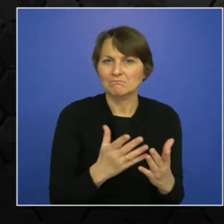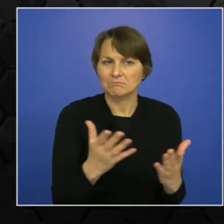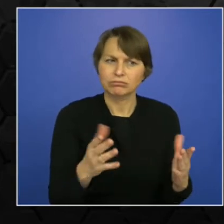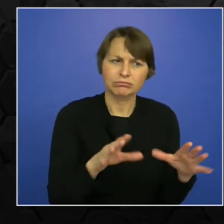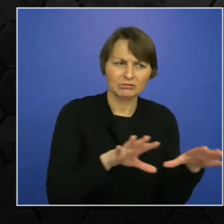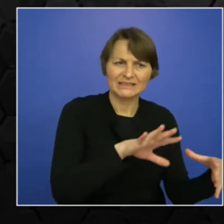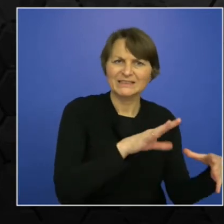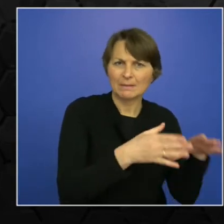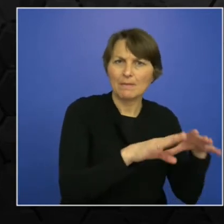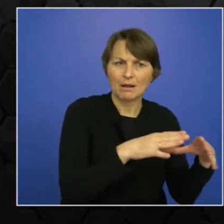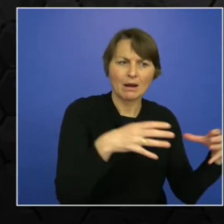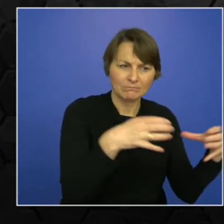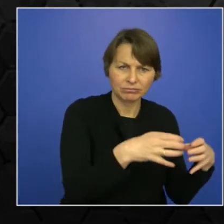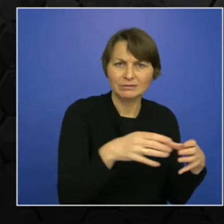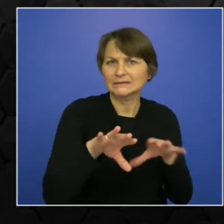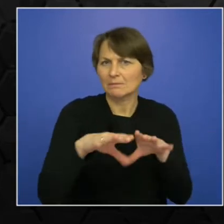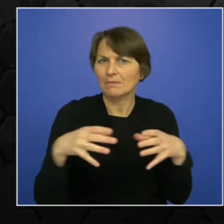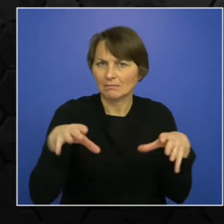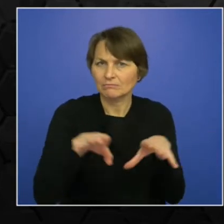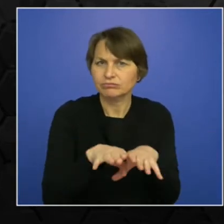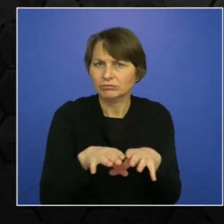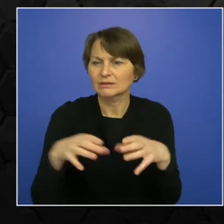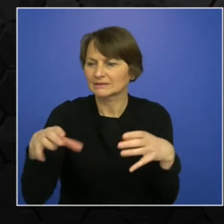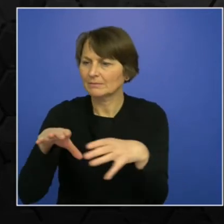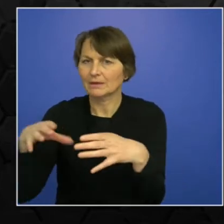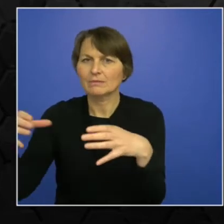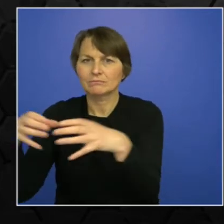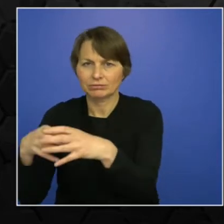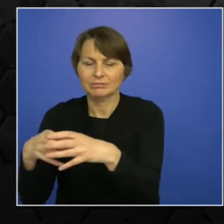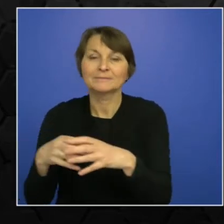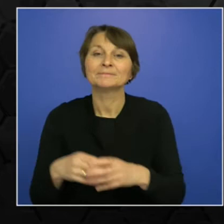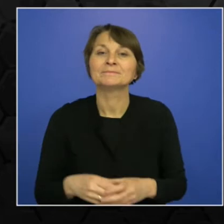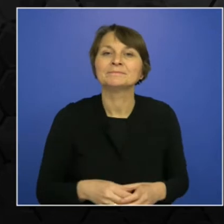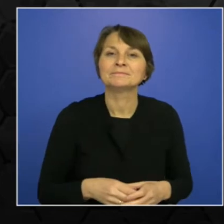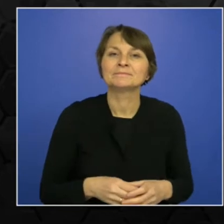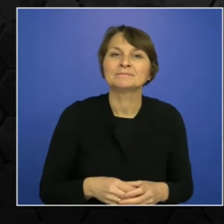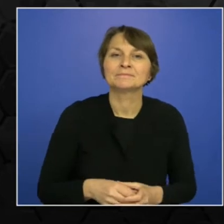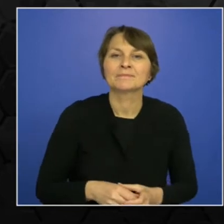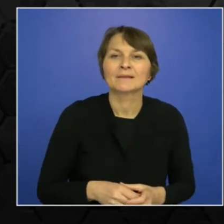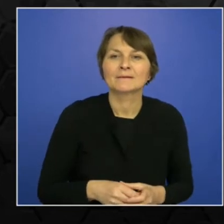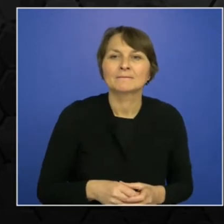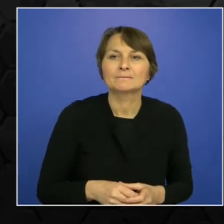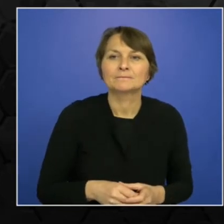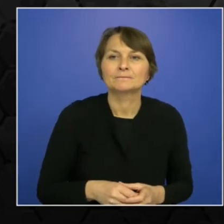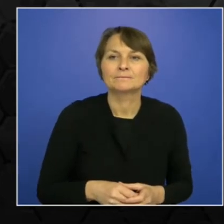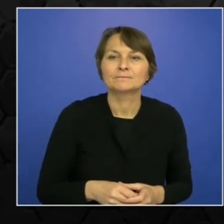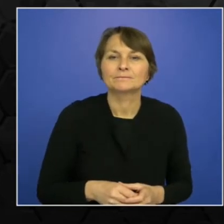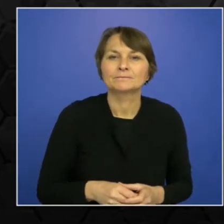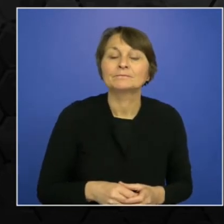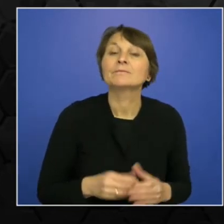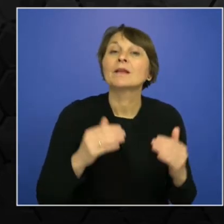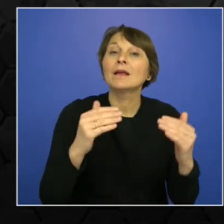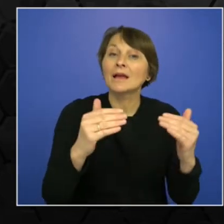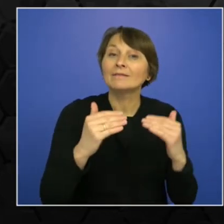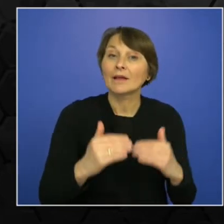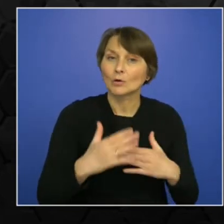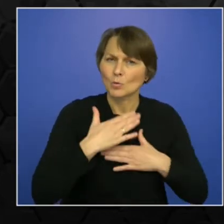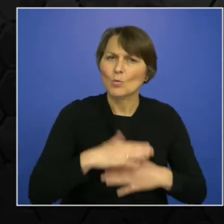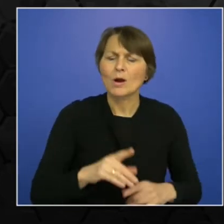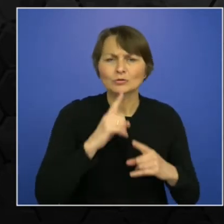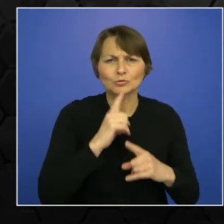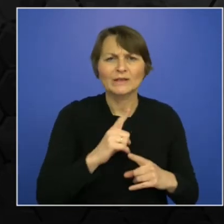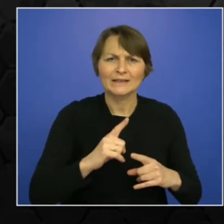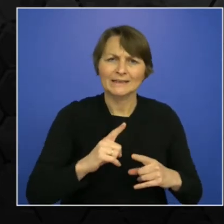similarities that were discovered between data points. And last is reinforcement learning.